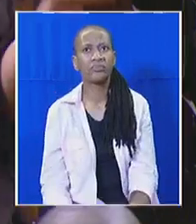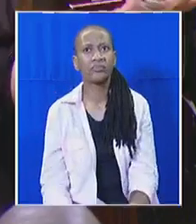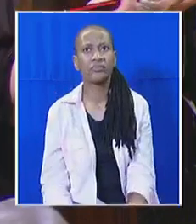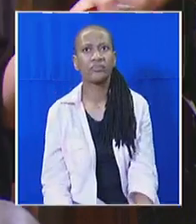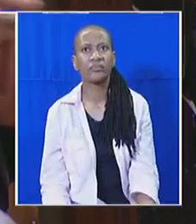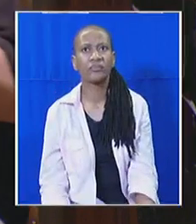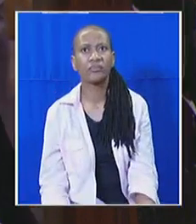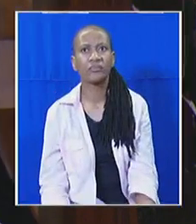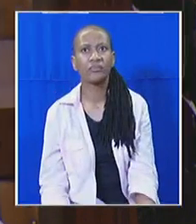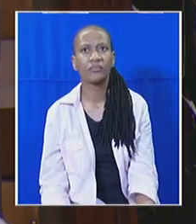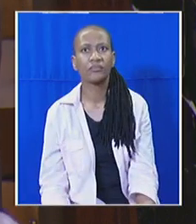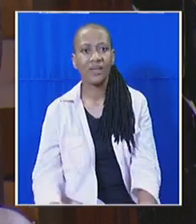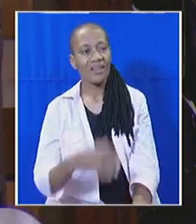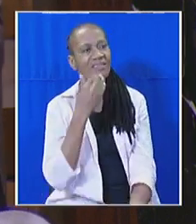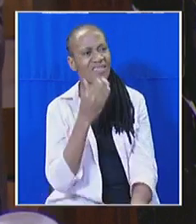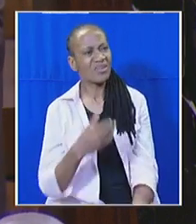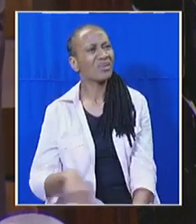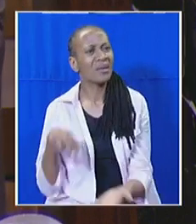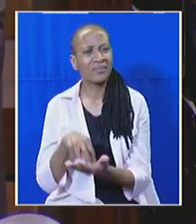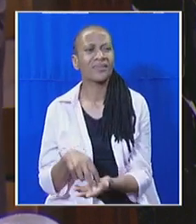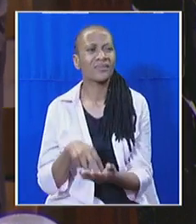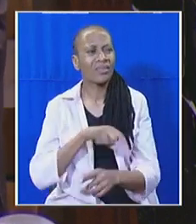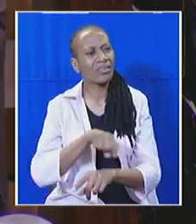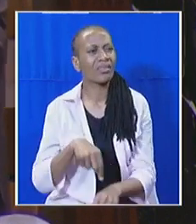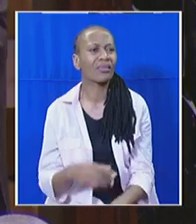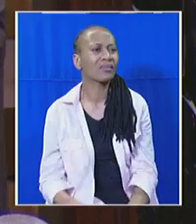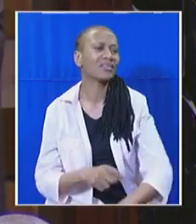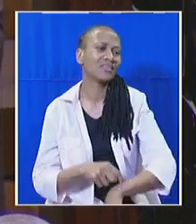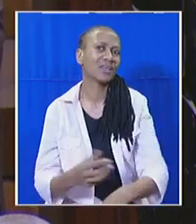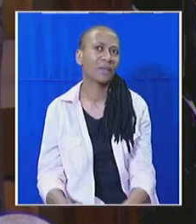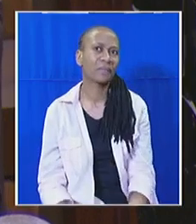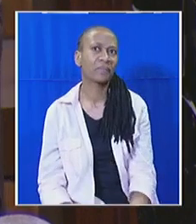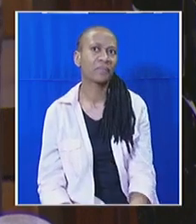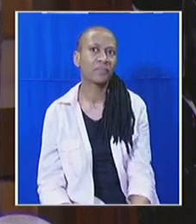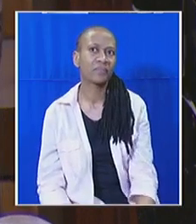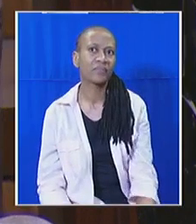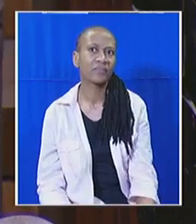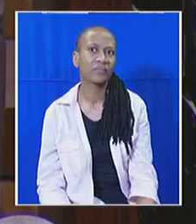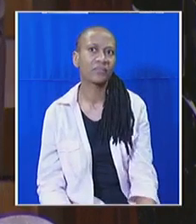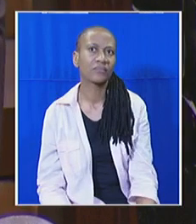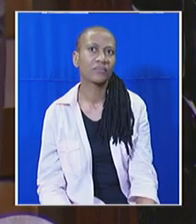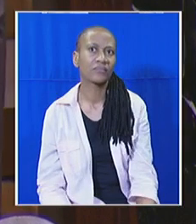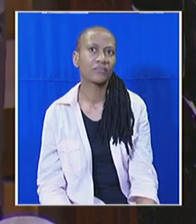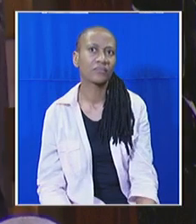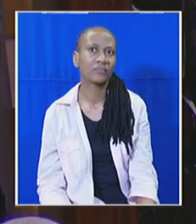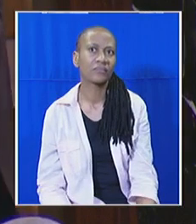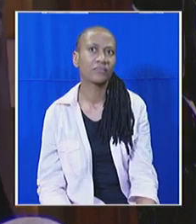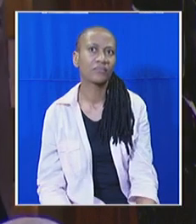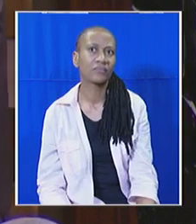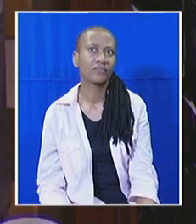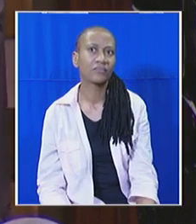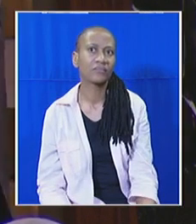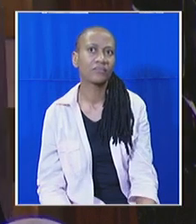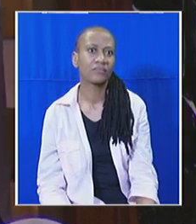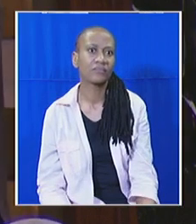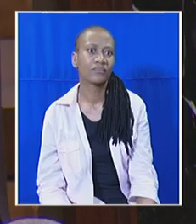I've been trying to stand up for a while, Chairperson, but you know, Okay. unfortunately, we do not get recognized. But Chairperson, I've said it before, and